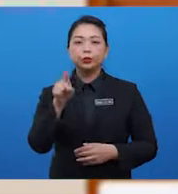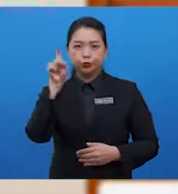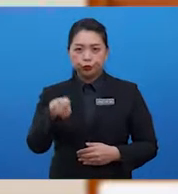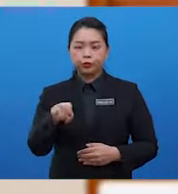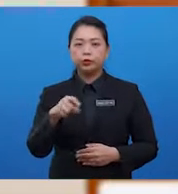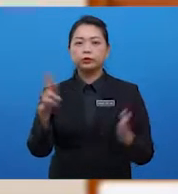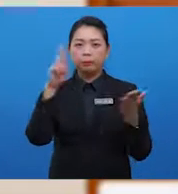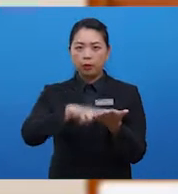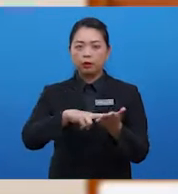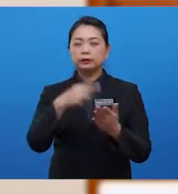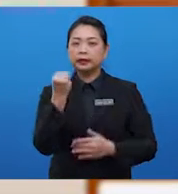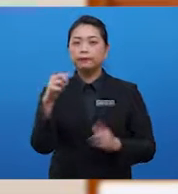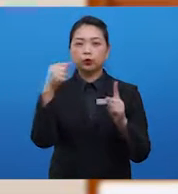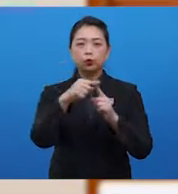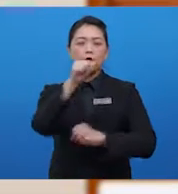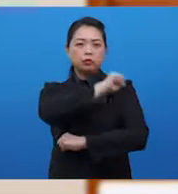the authorities.